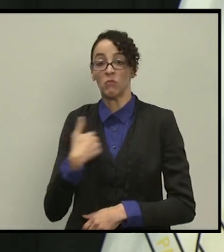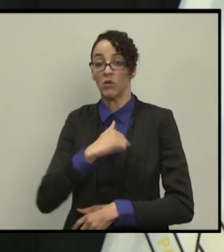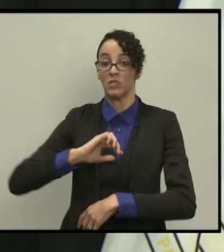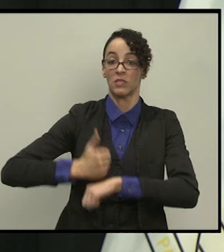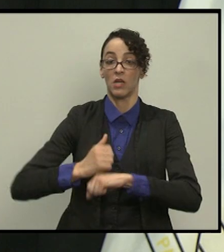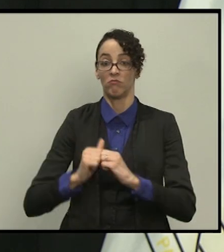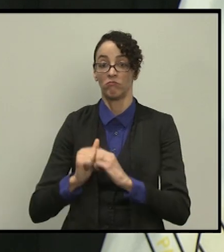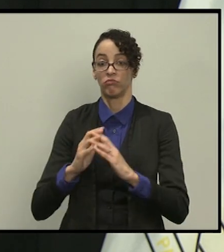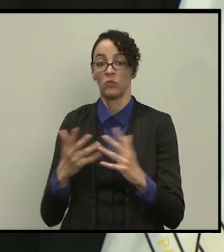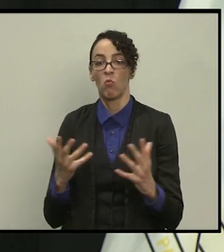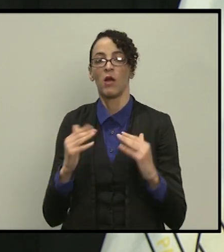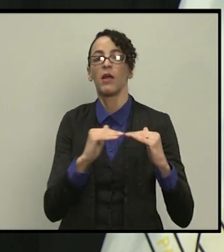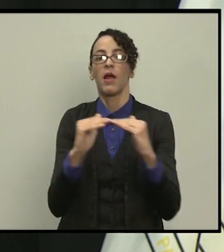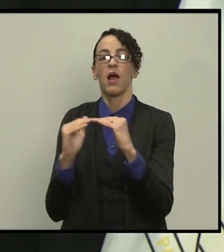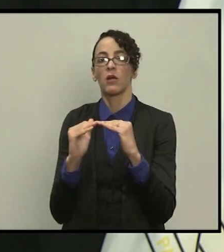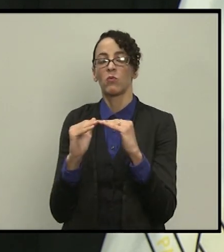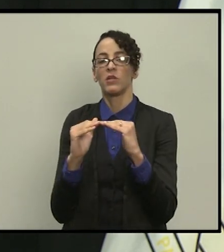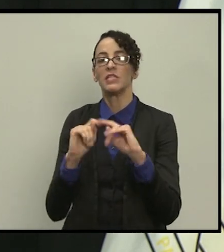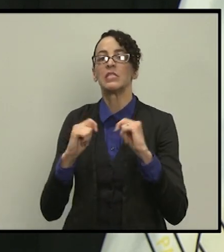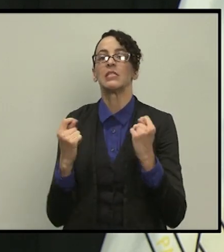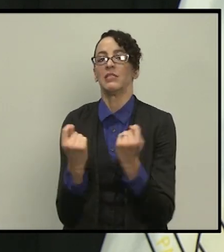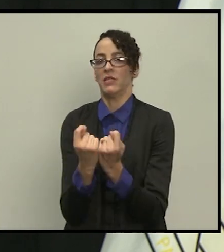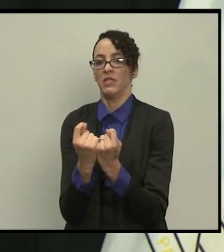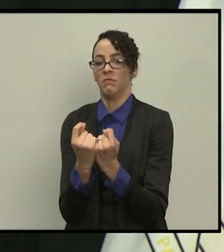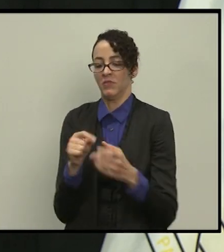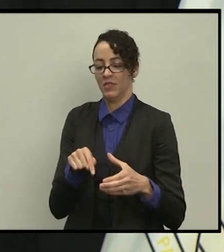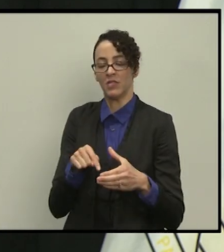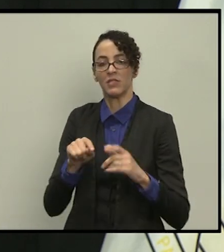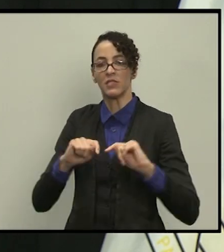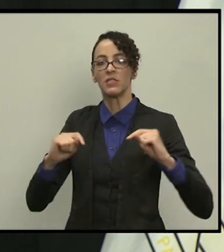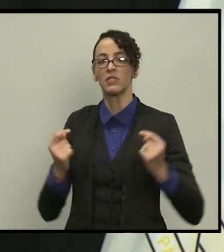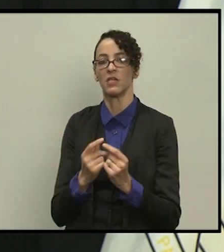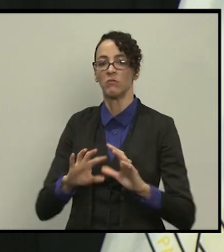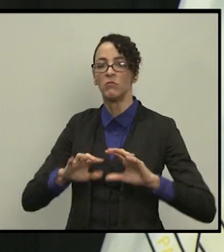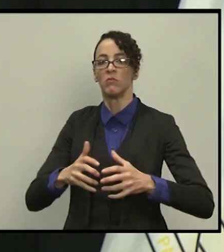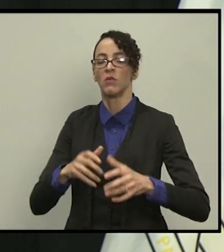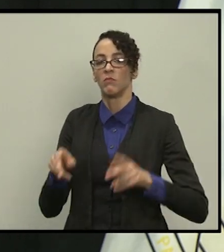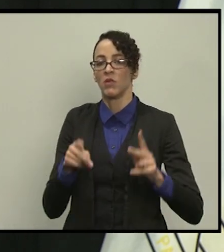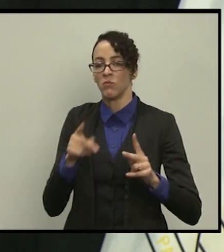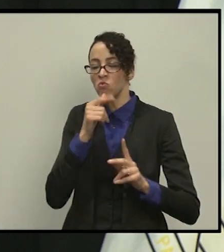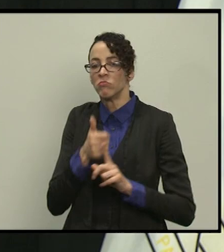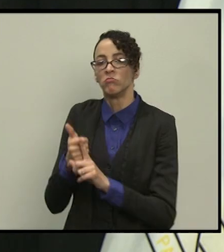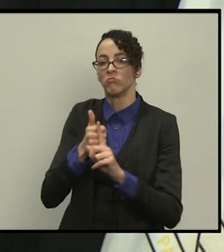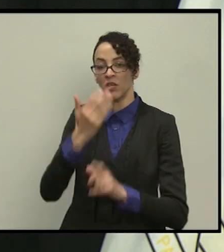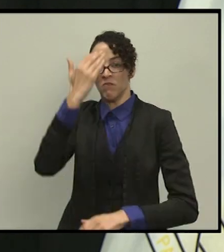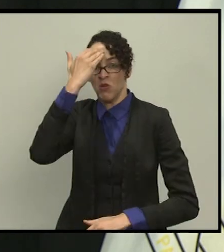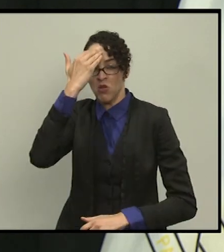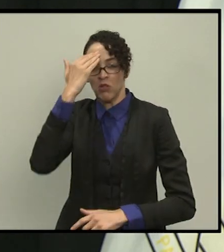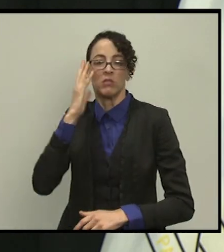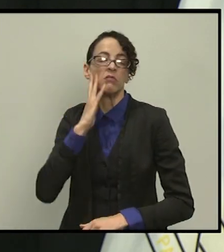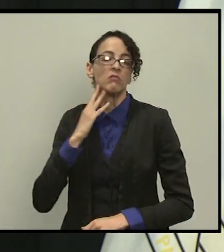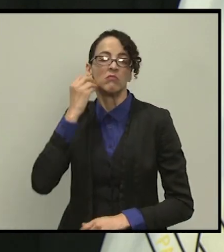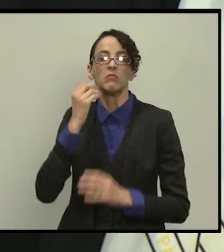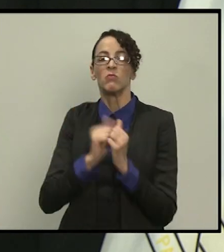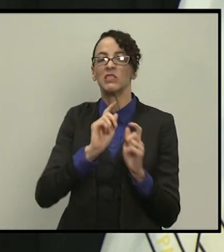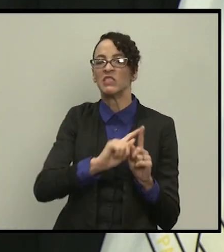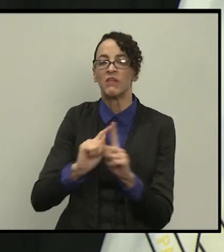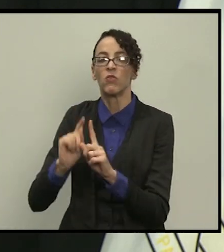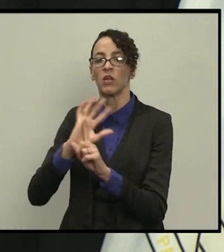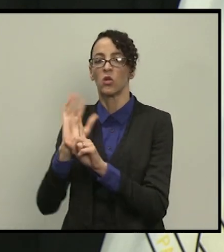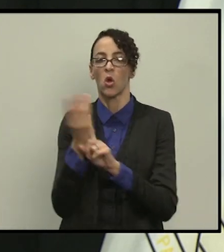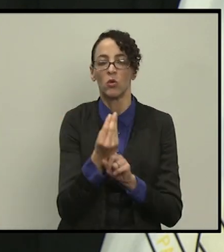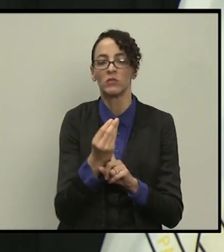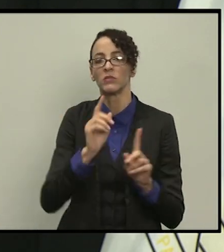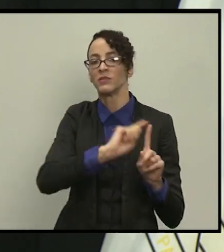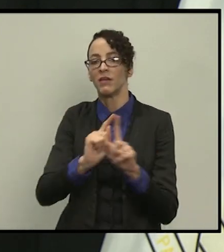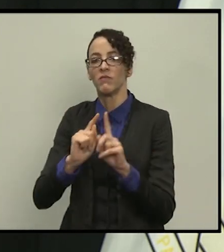team, a team comprised of people who are familiar with various cultures, various